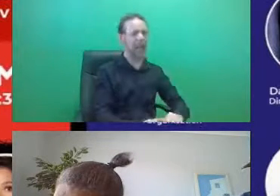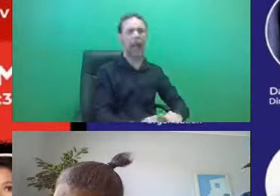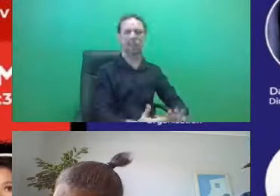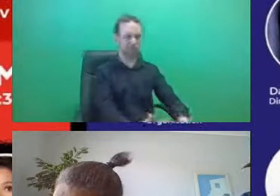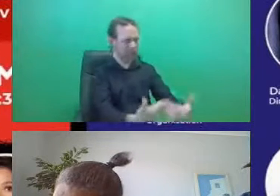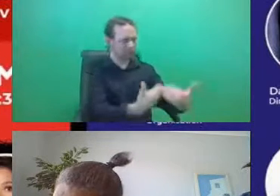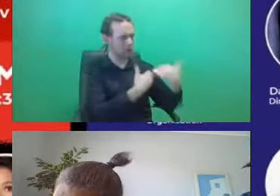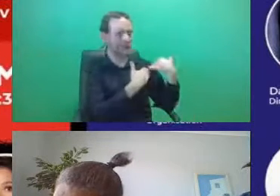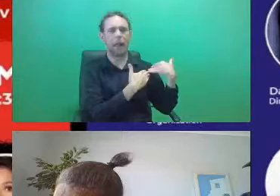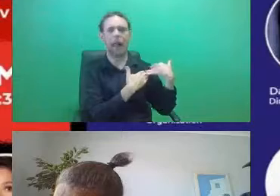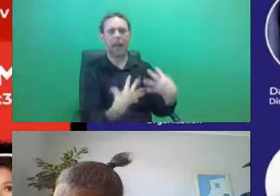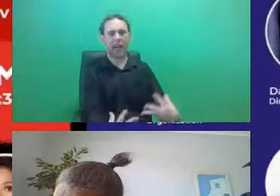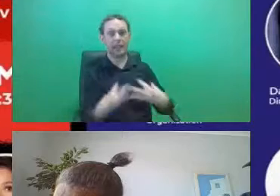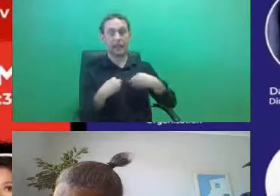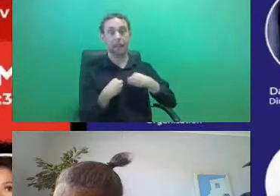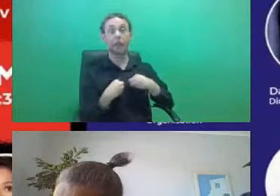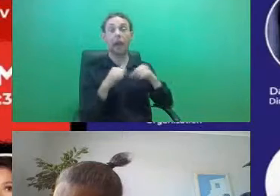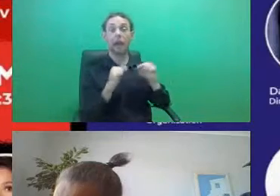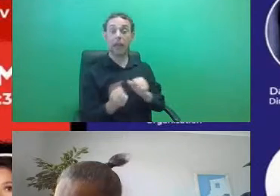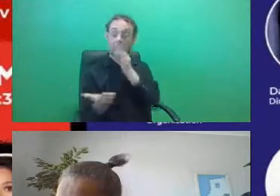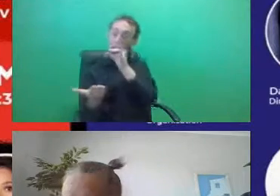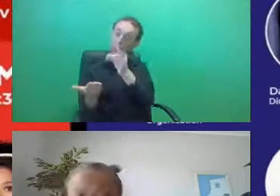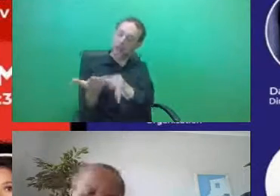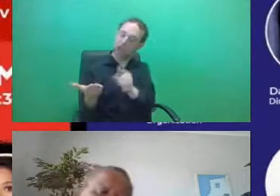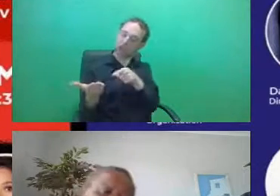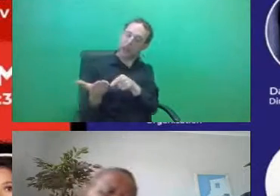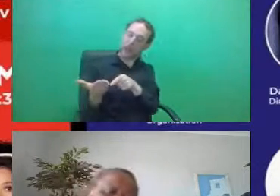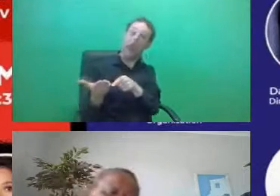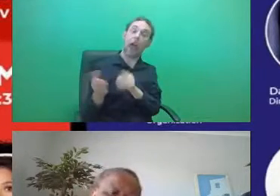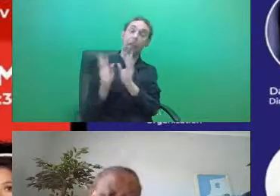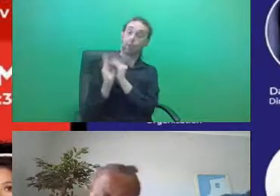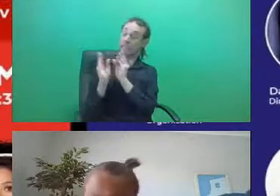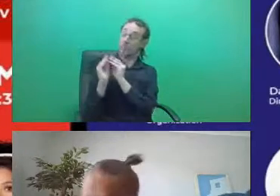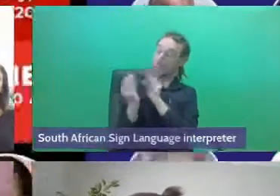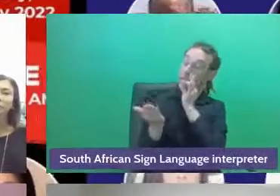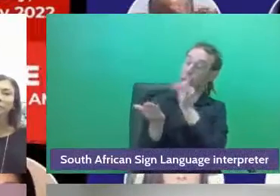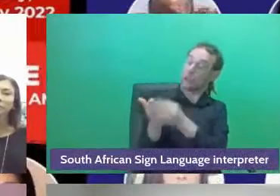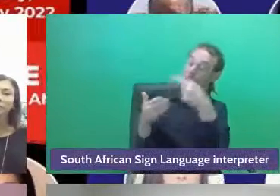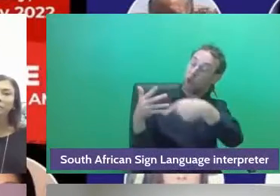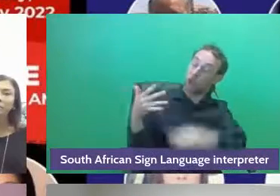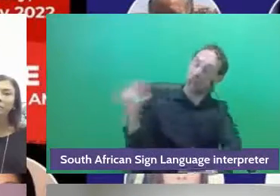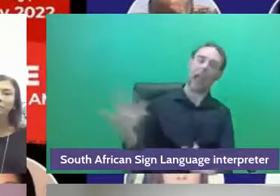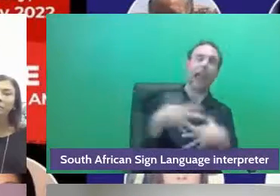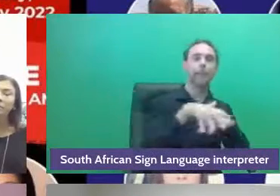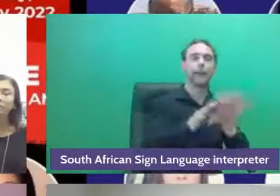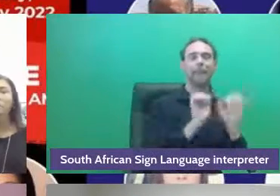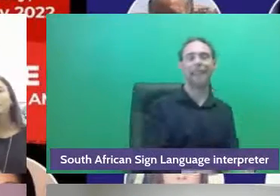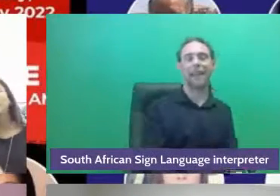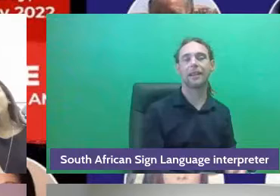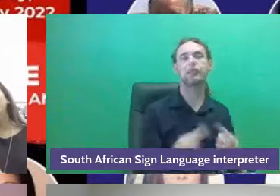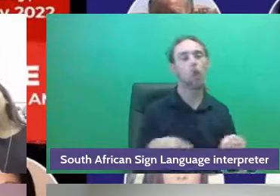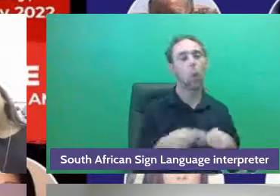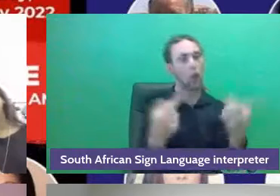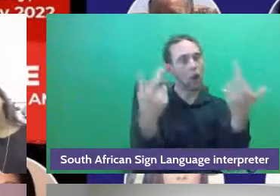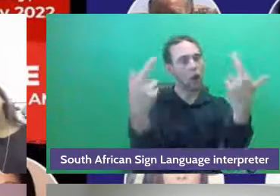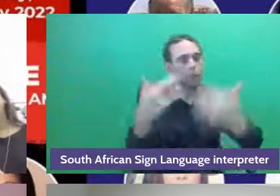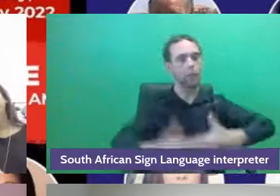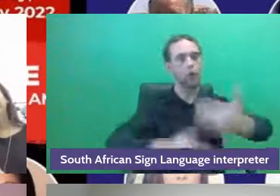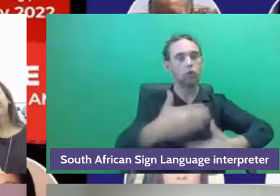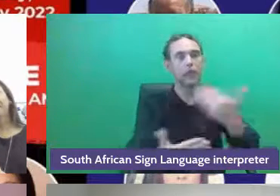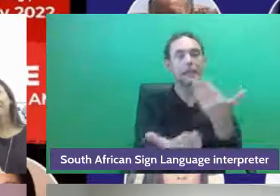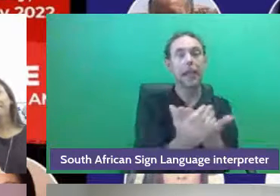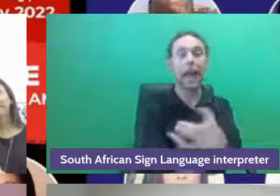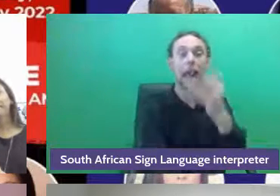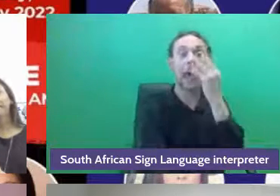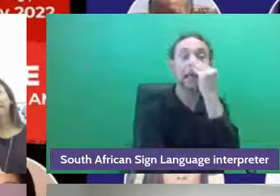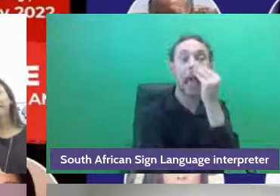that those recommendations are pushed forward and we do get some progress in terms of that. So thank you so much, Dale. And